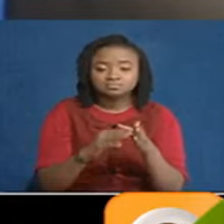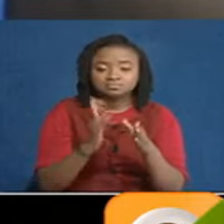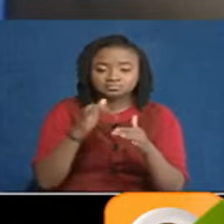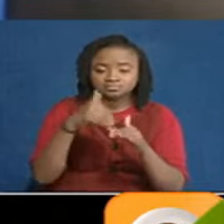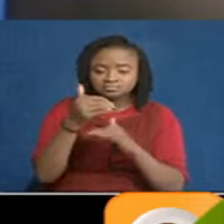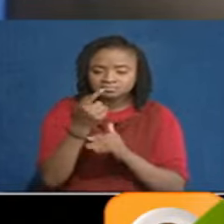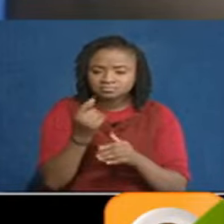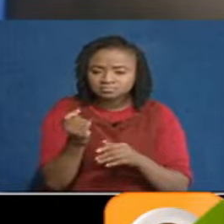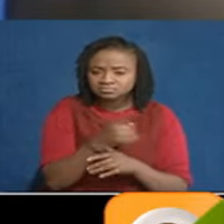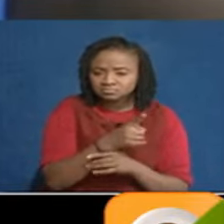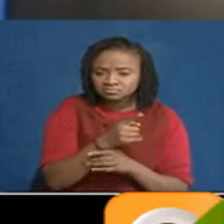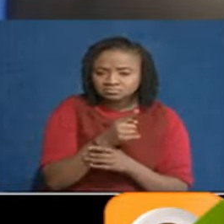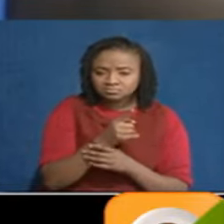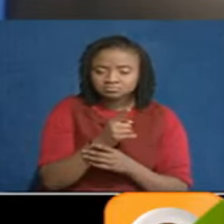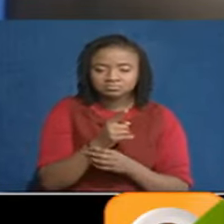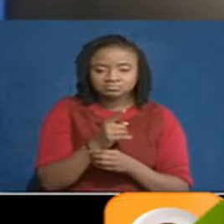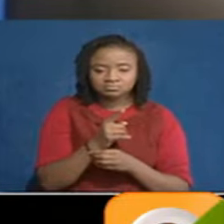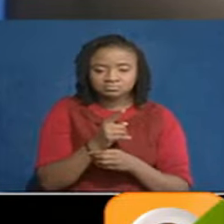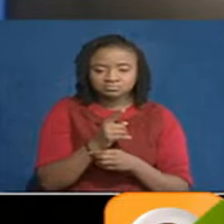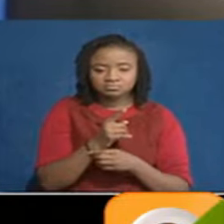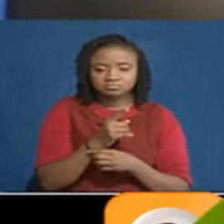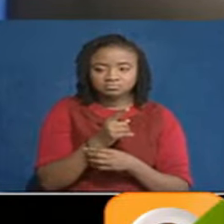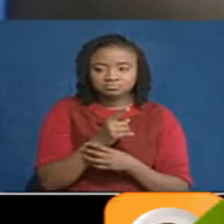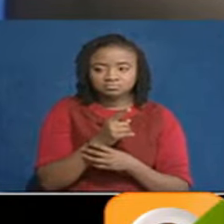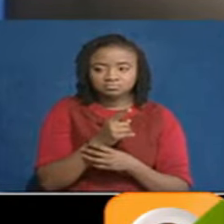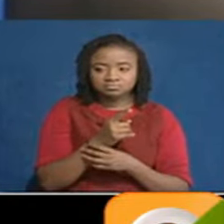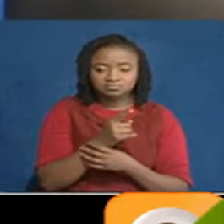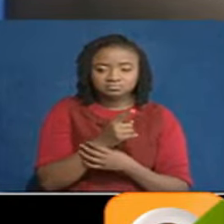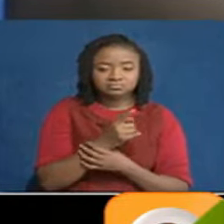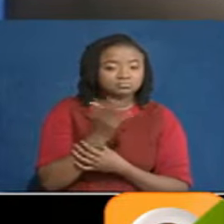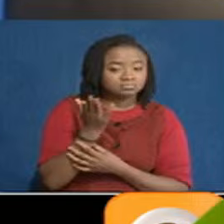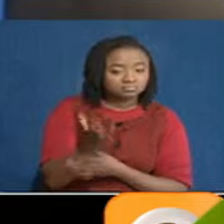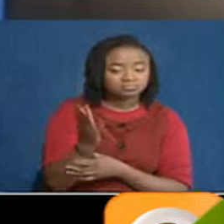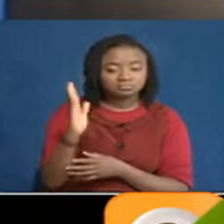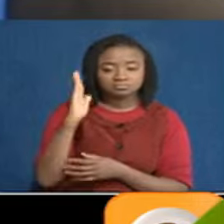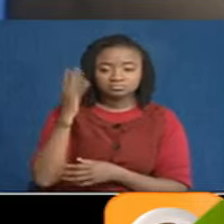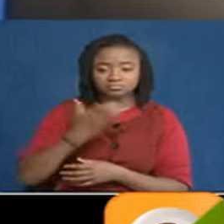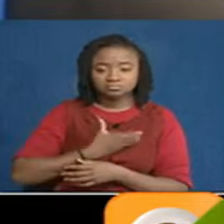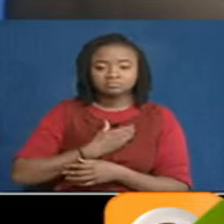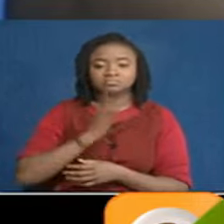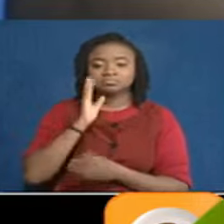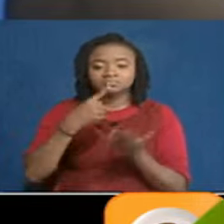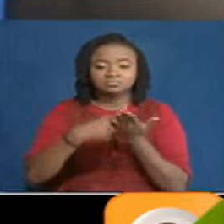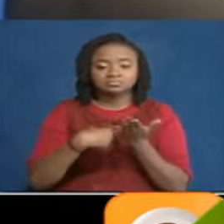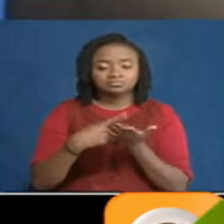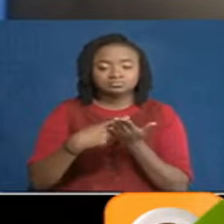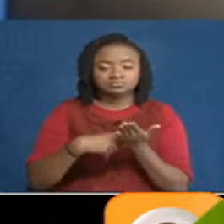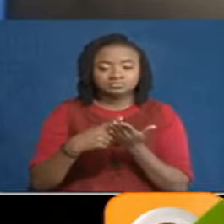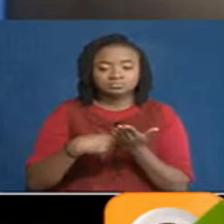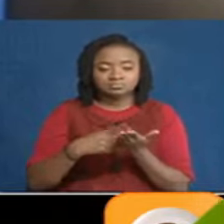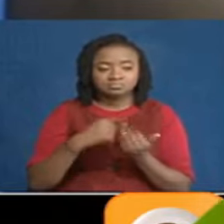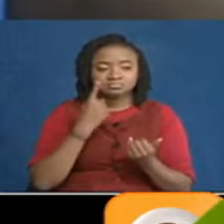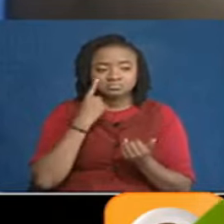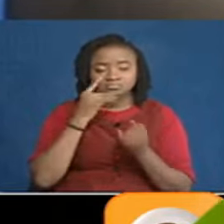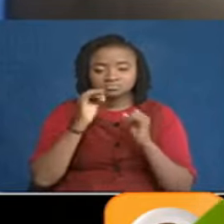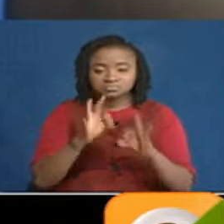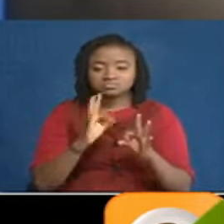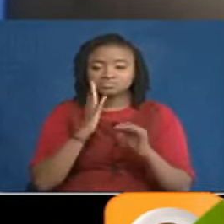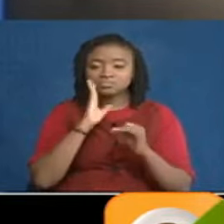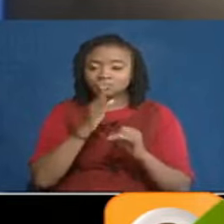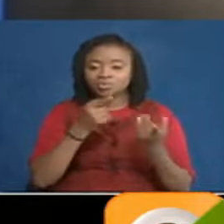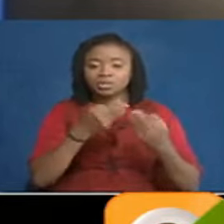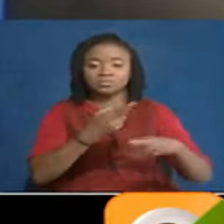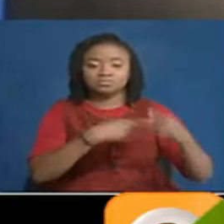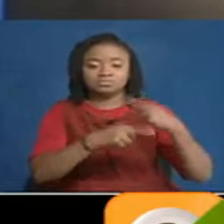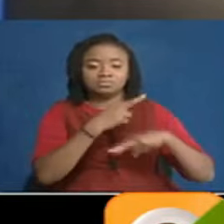be debates in the Security Council on whether to renew the mandate of the MSS. There is a